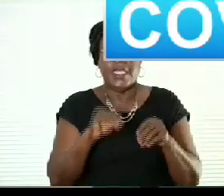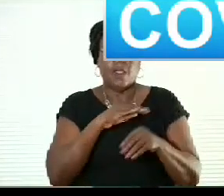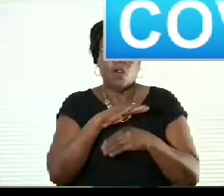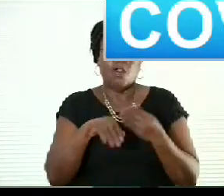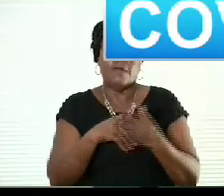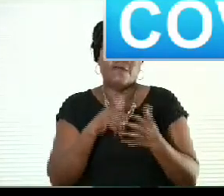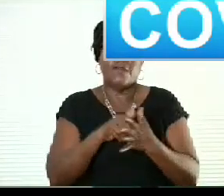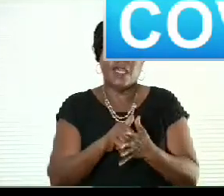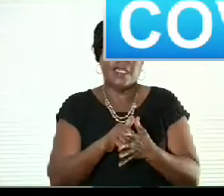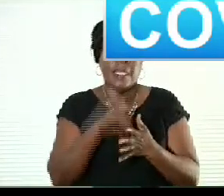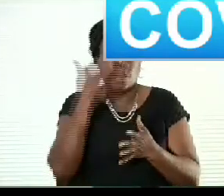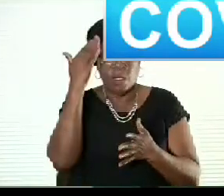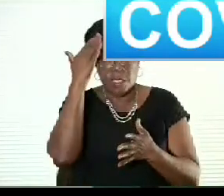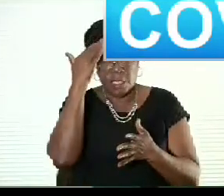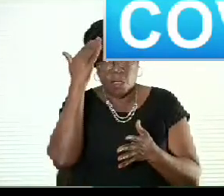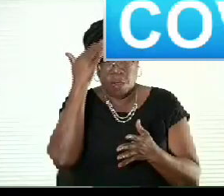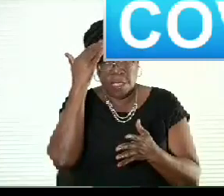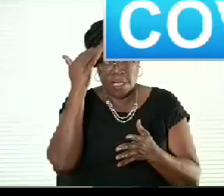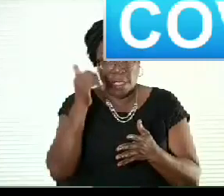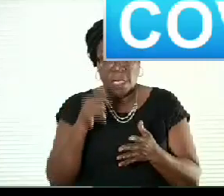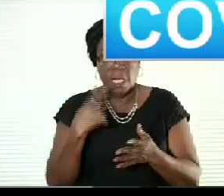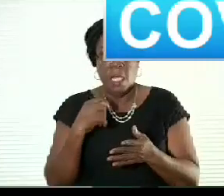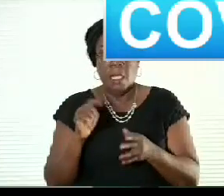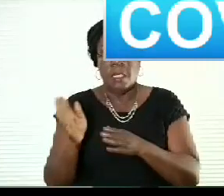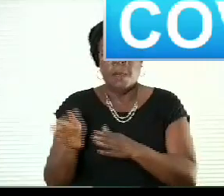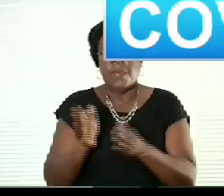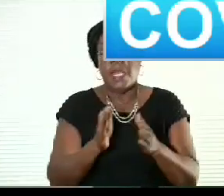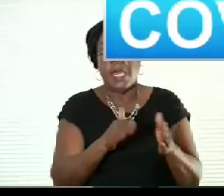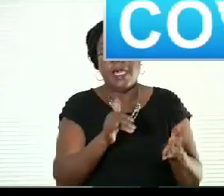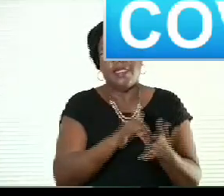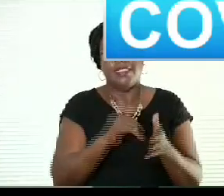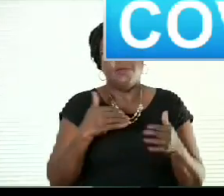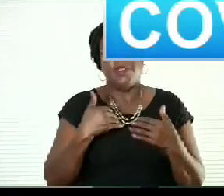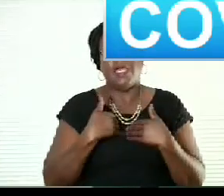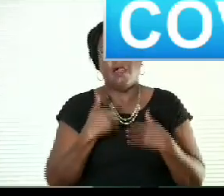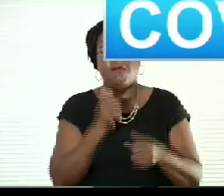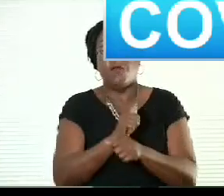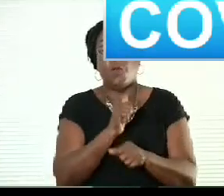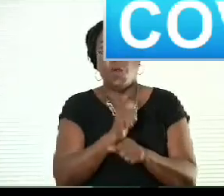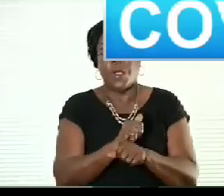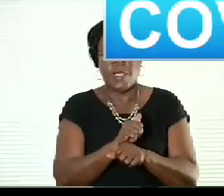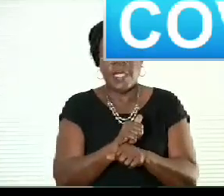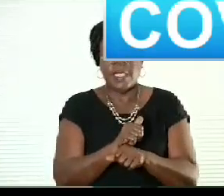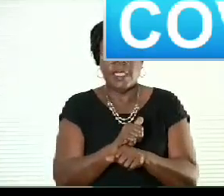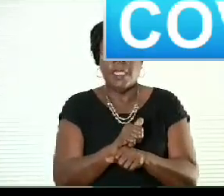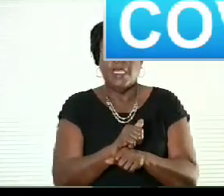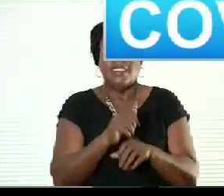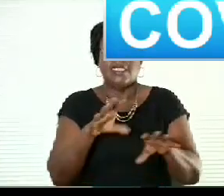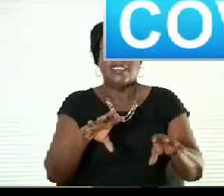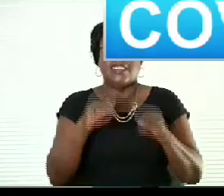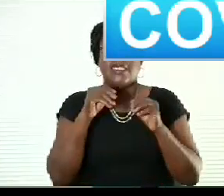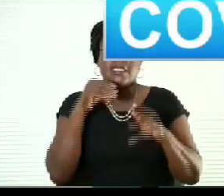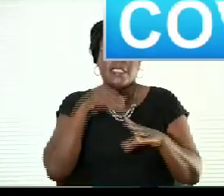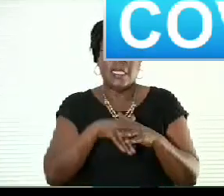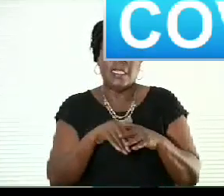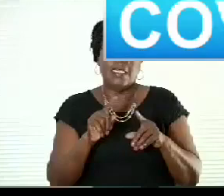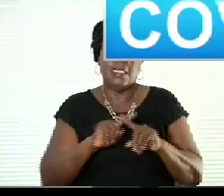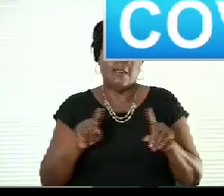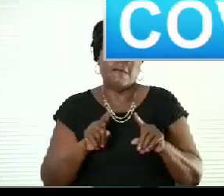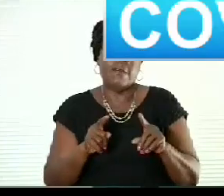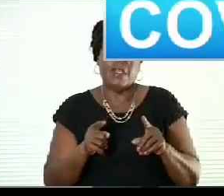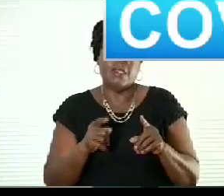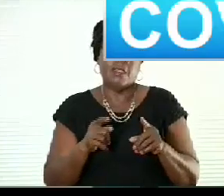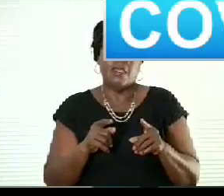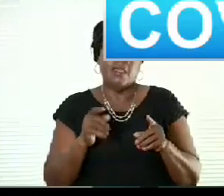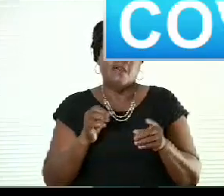indicated, the mechanism that we have working in the background is quite a robust one that takes in several different variables,